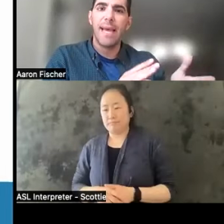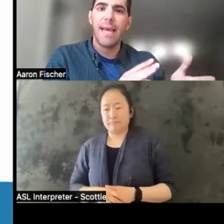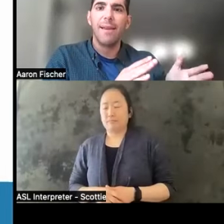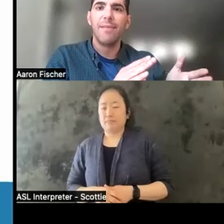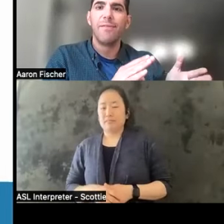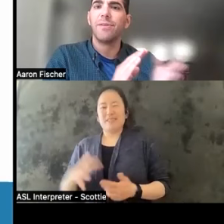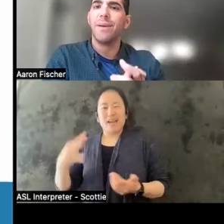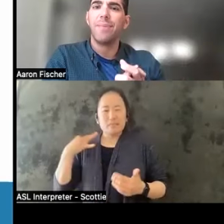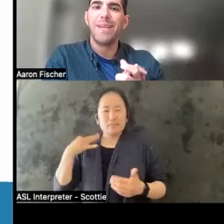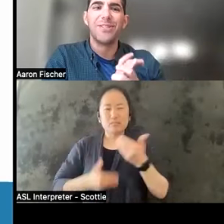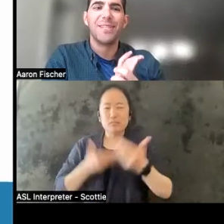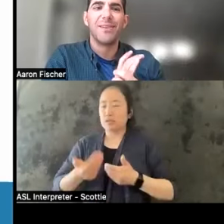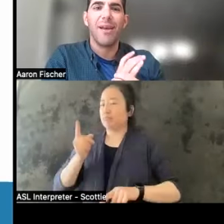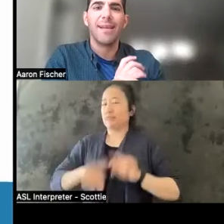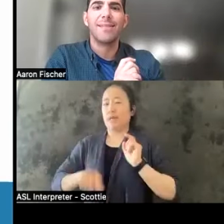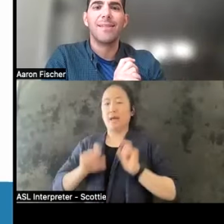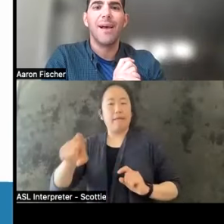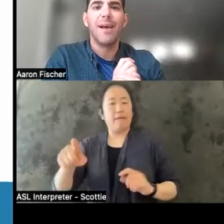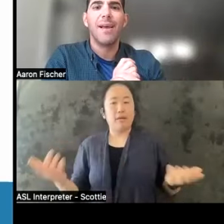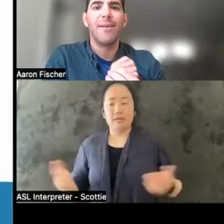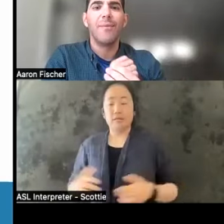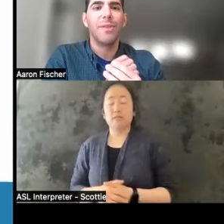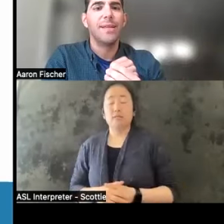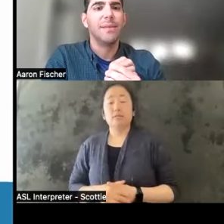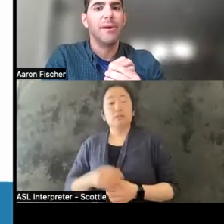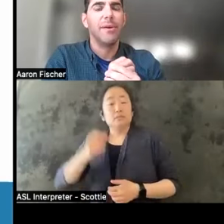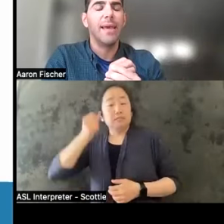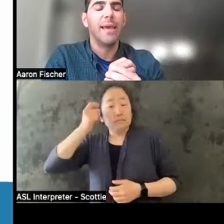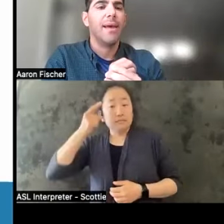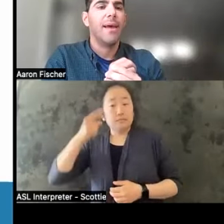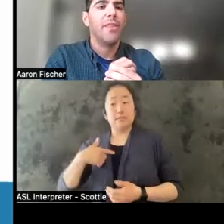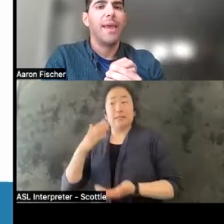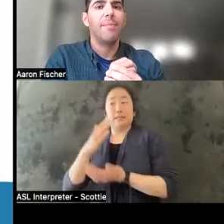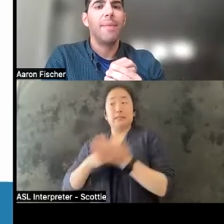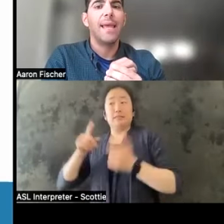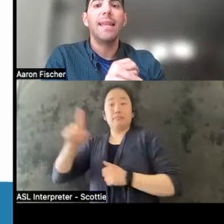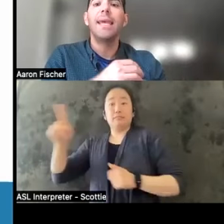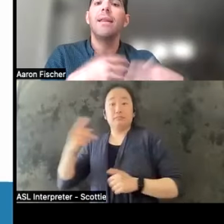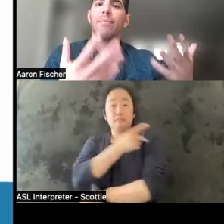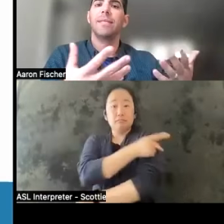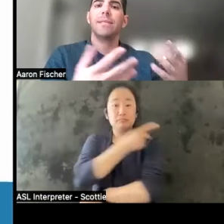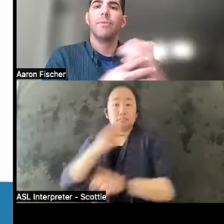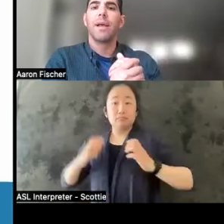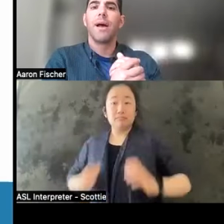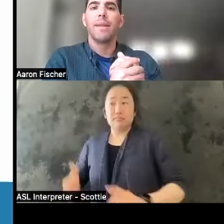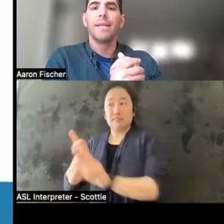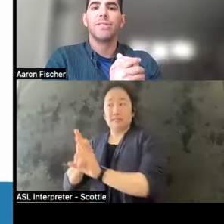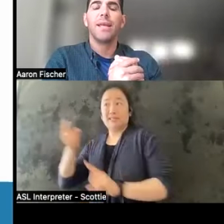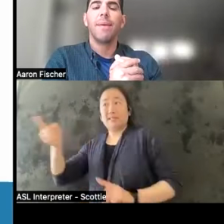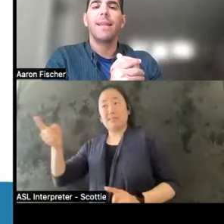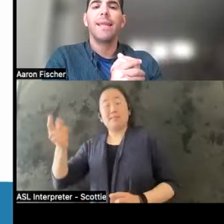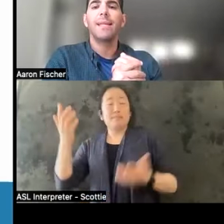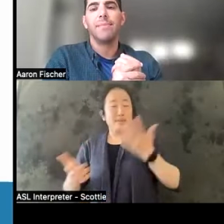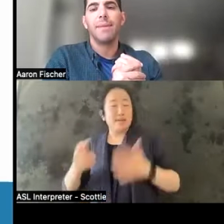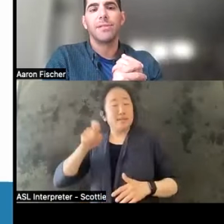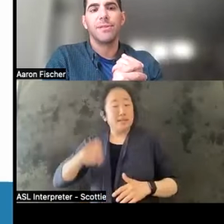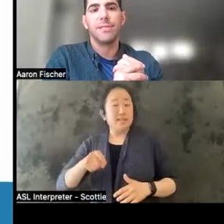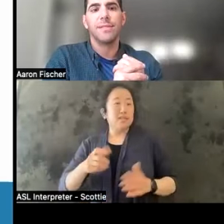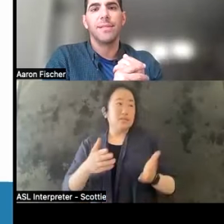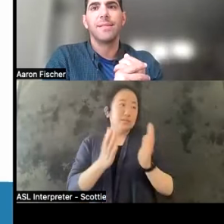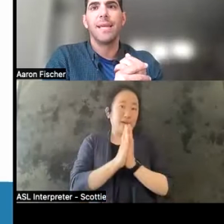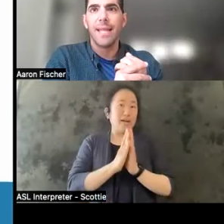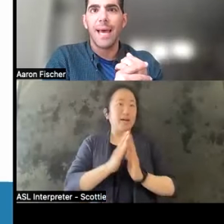being said, for some patients and clients with a disability, they may need a reasonable accommodation. They may need some